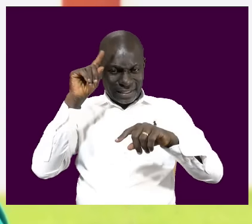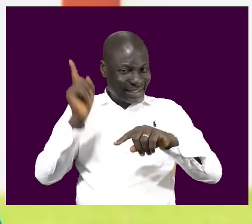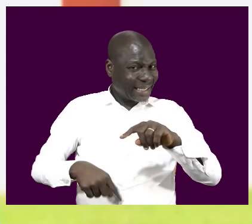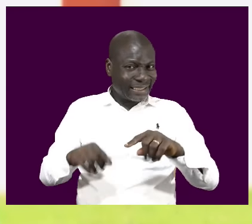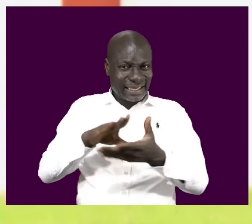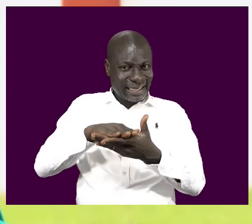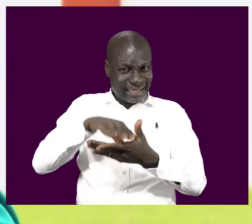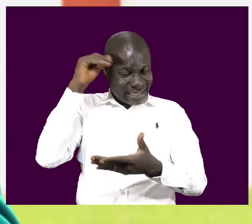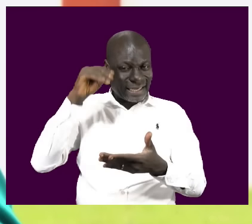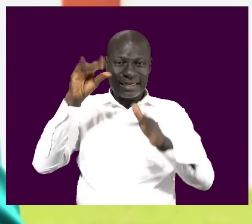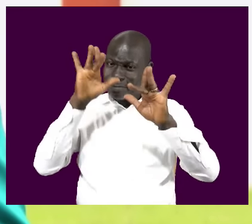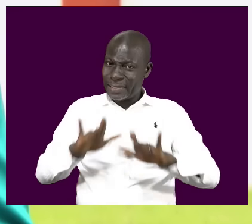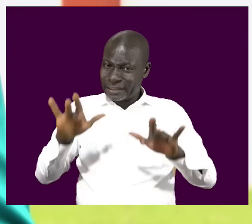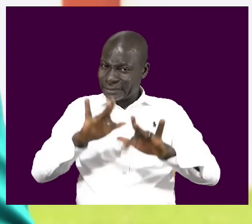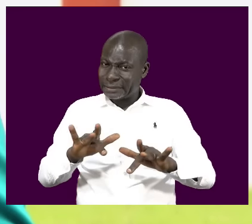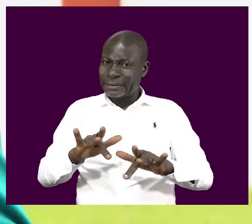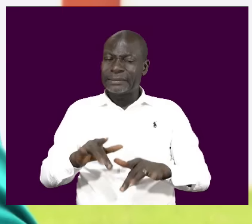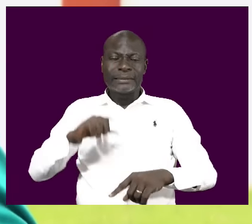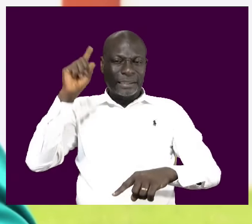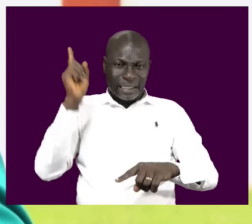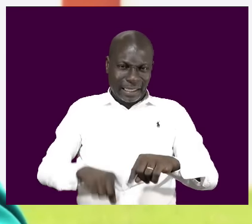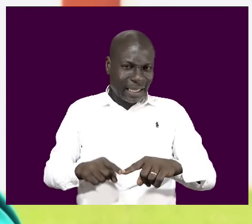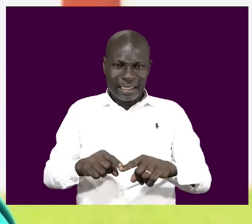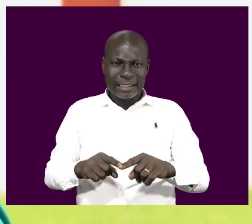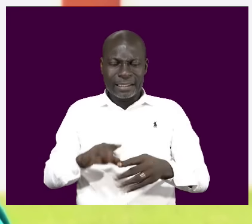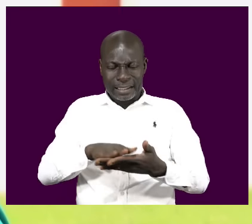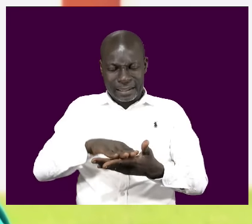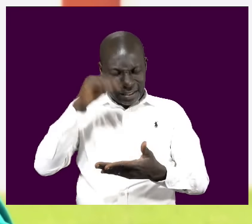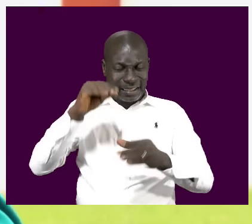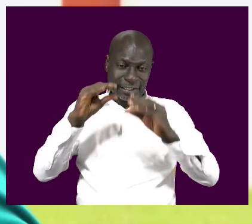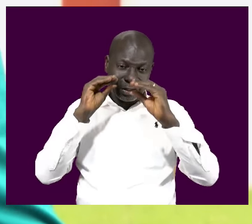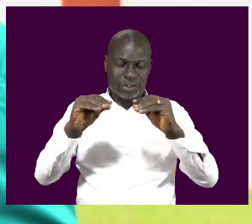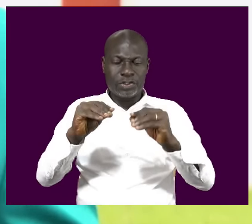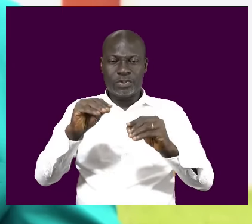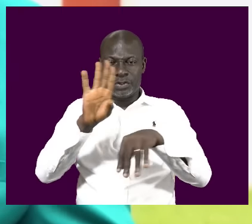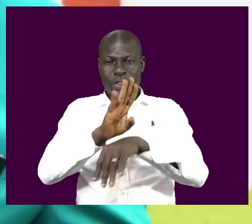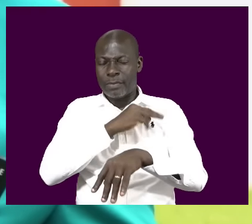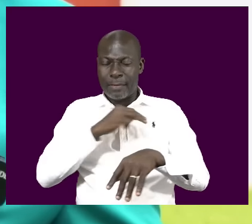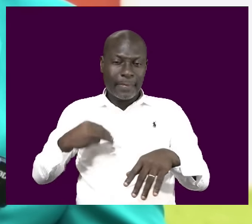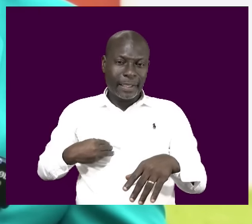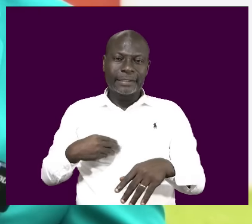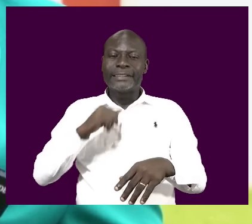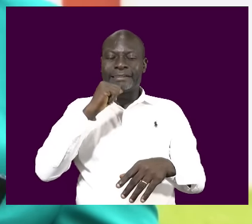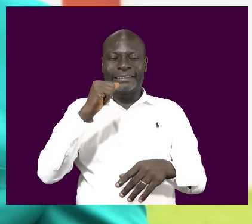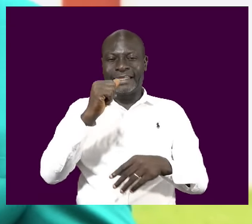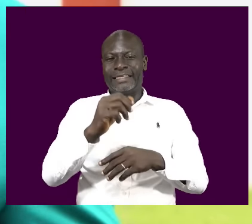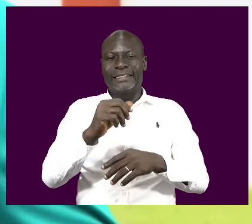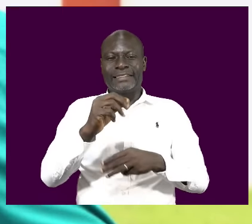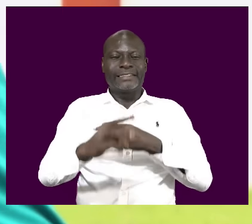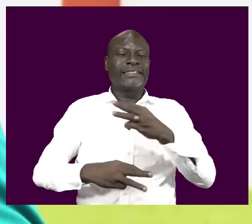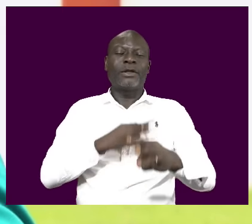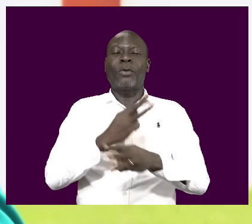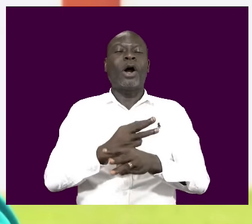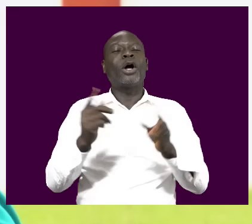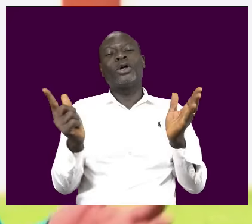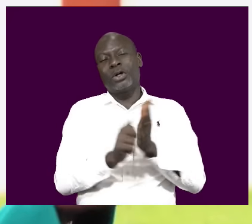intimobri. Yen to me for wain chretre, ye church members. Nem de yaba canisa, iriasemra, or of